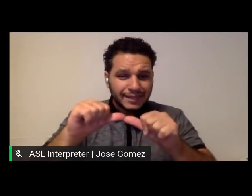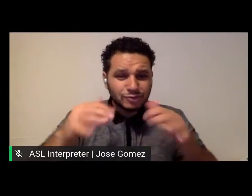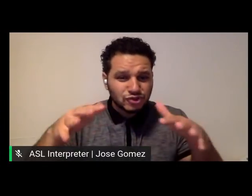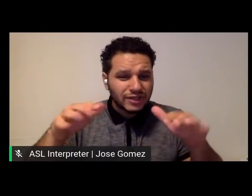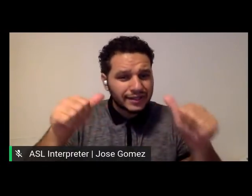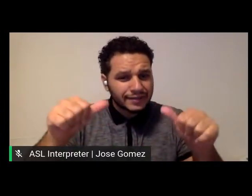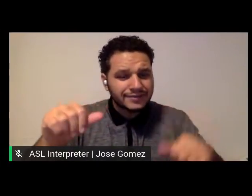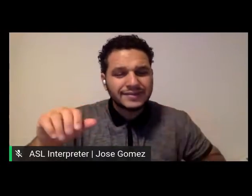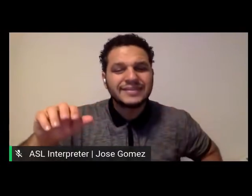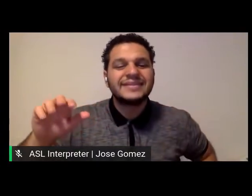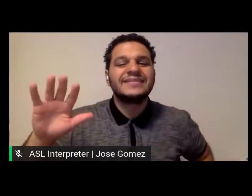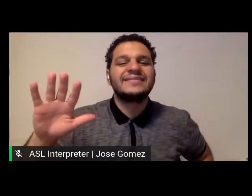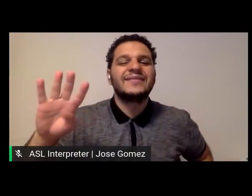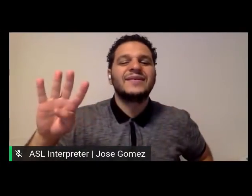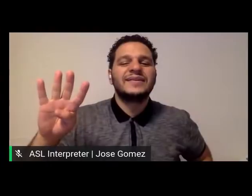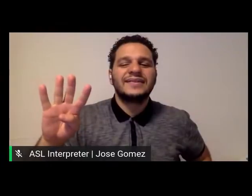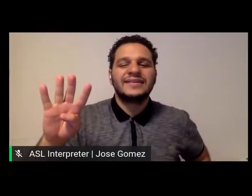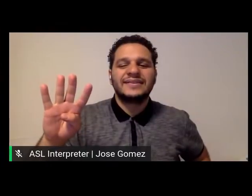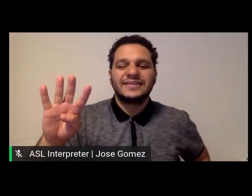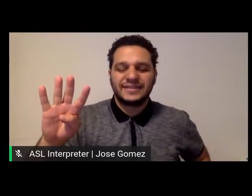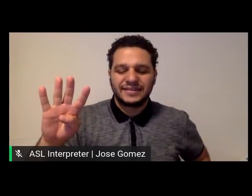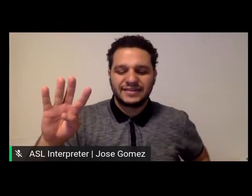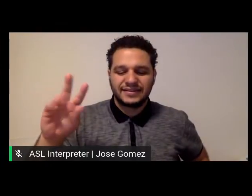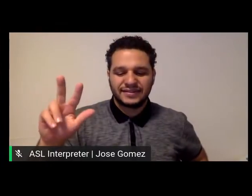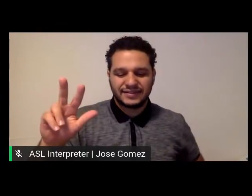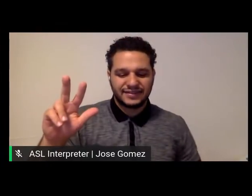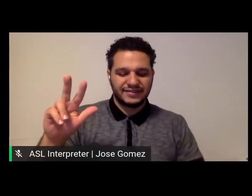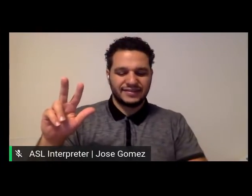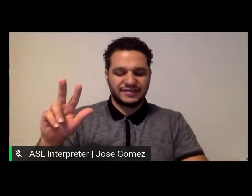5, 4,